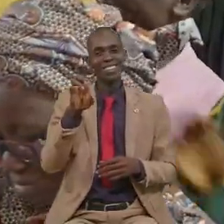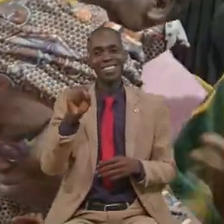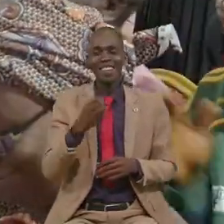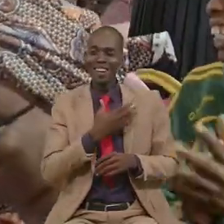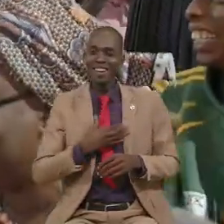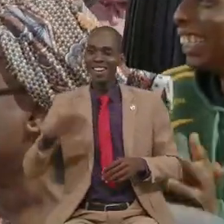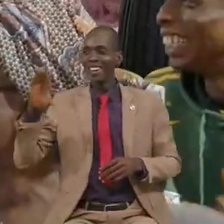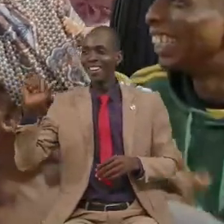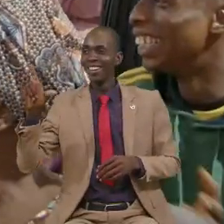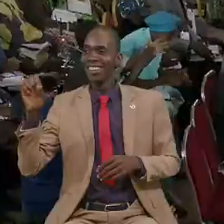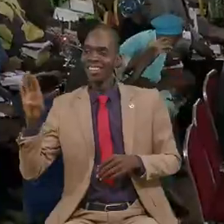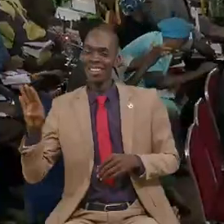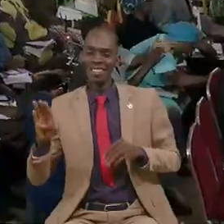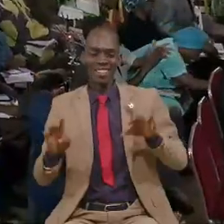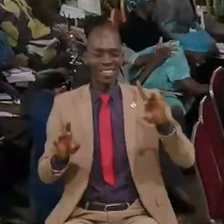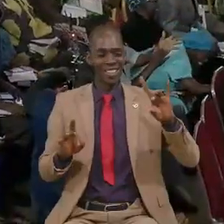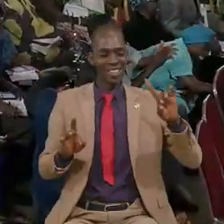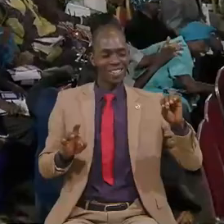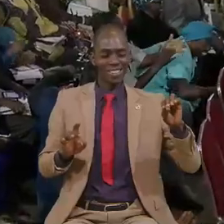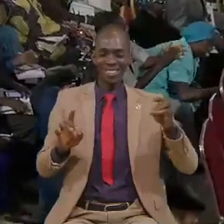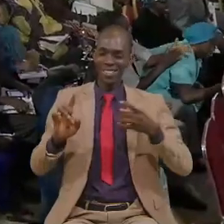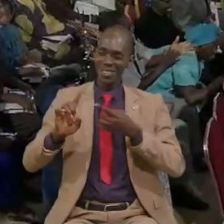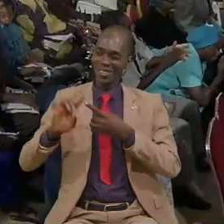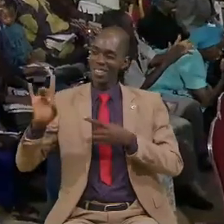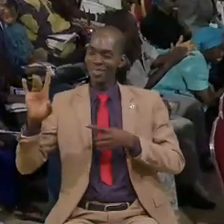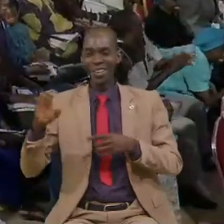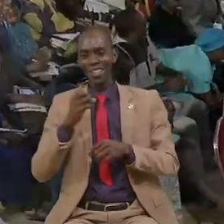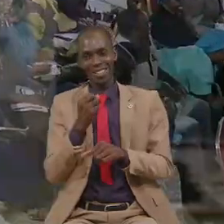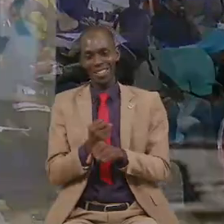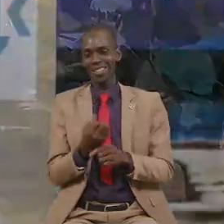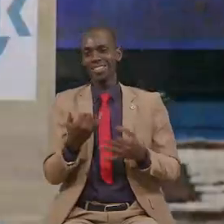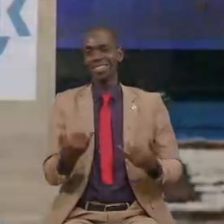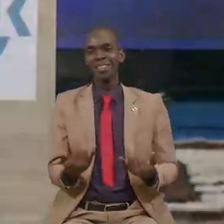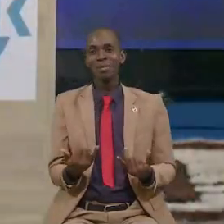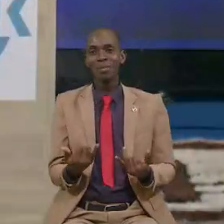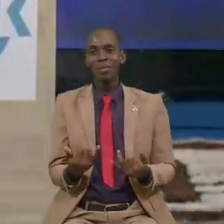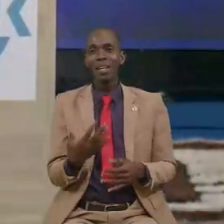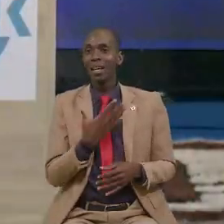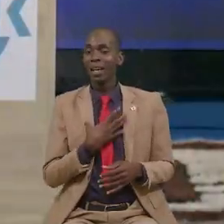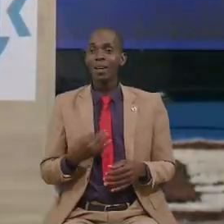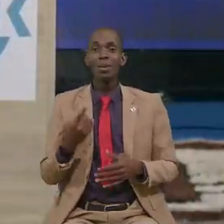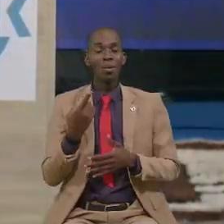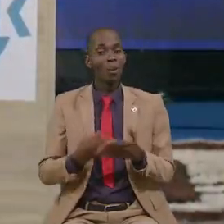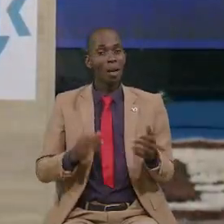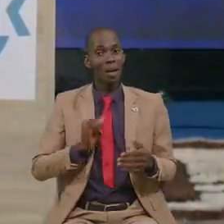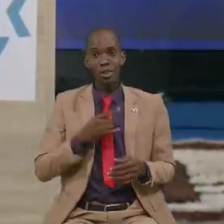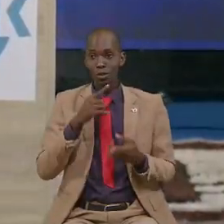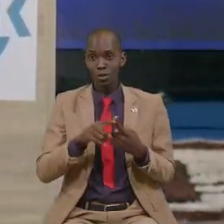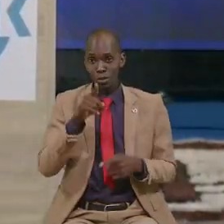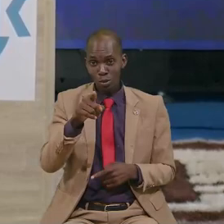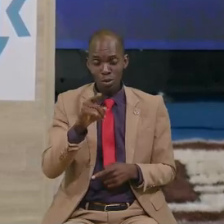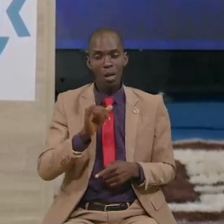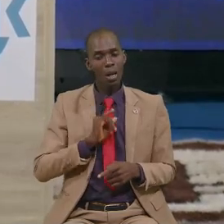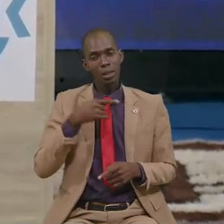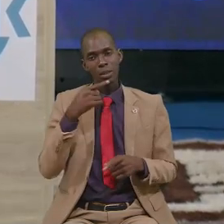between 80 and 85. And you know what I say unto you, I say unto